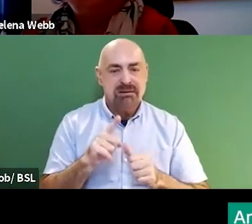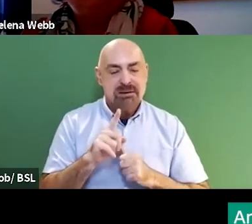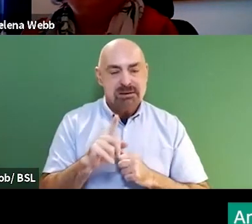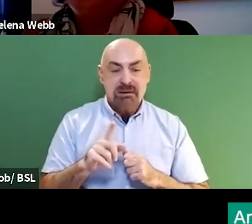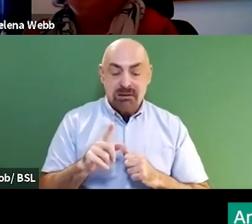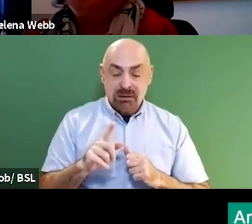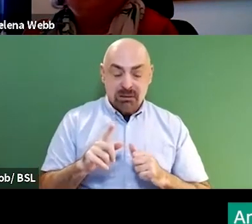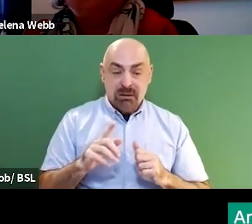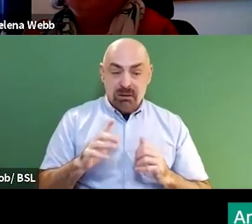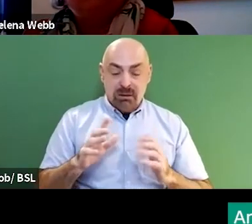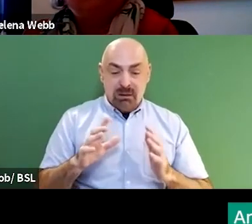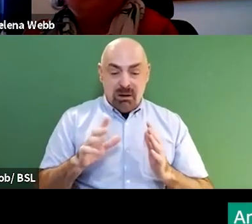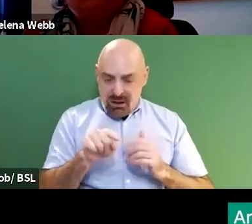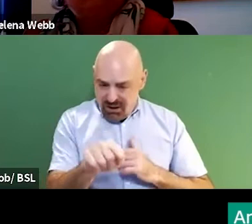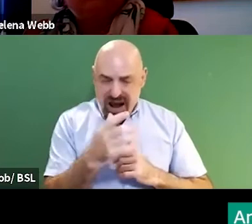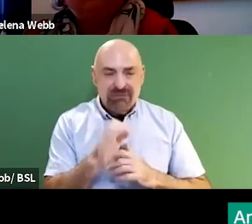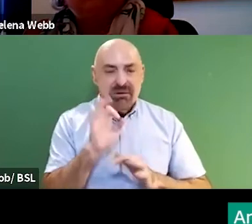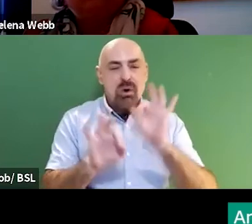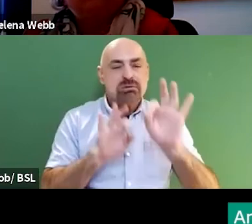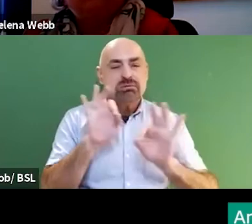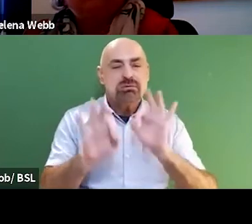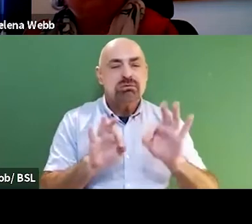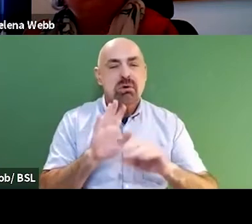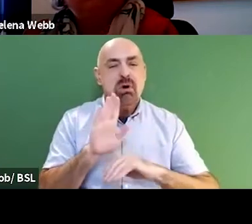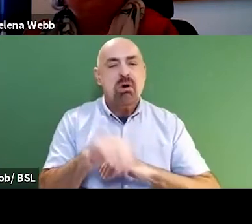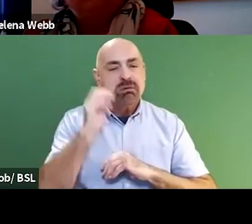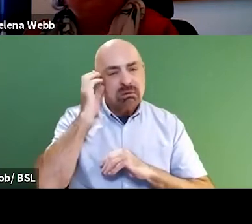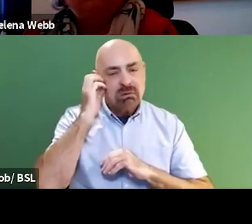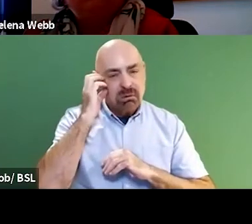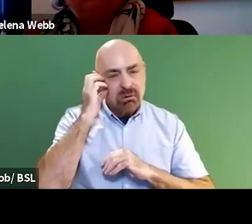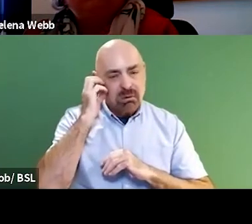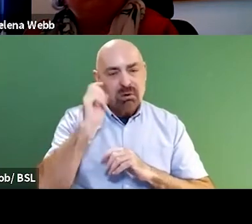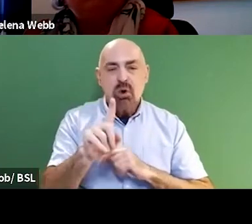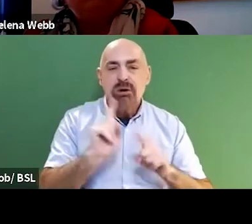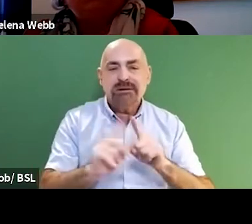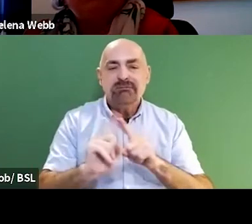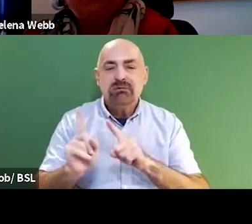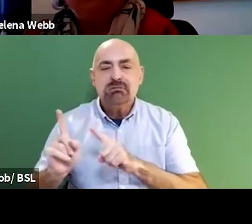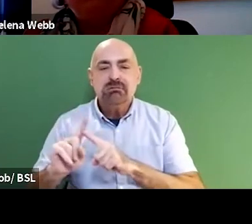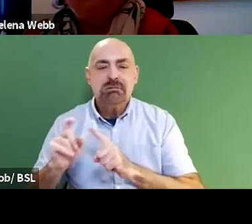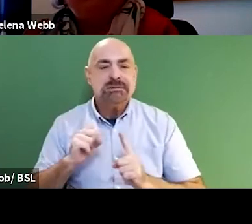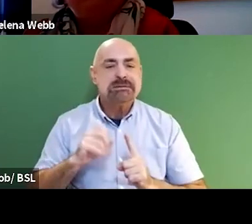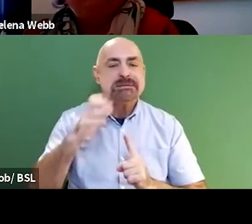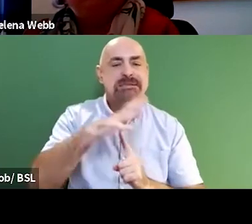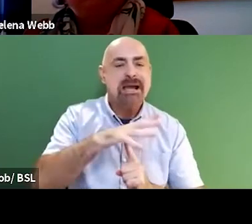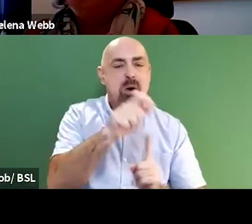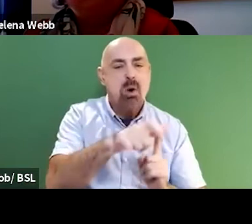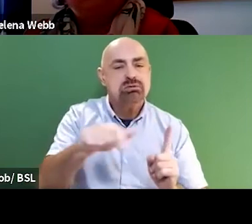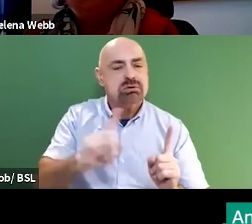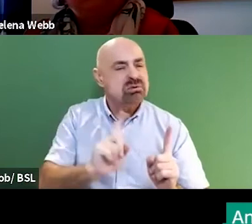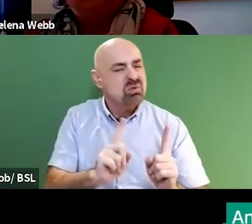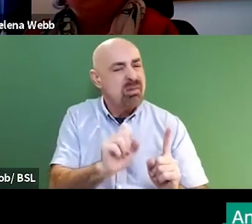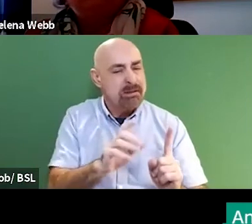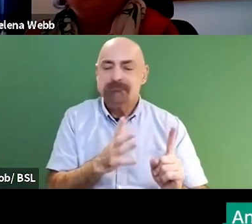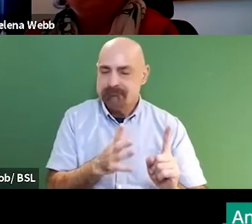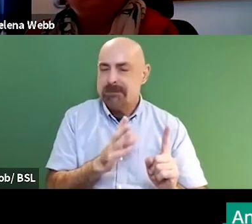had some questions around what have the discussions with your different stakeholders already told you, and some of those are about the challenges. And